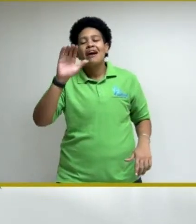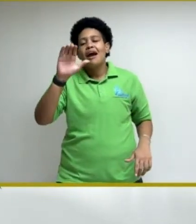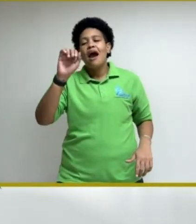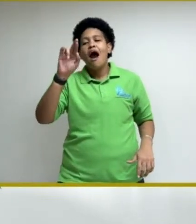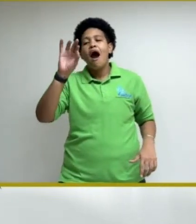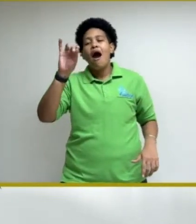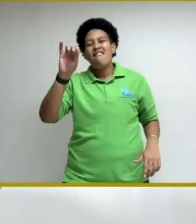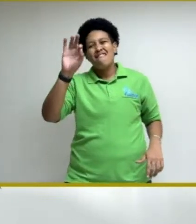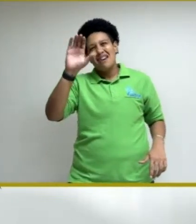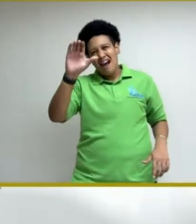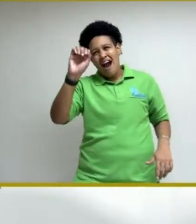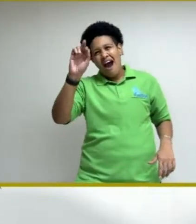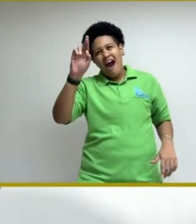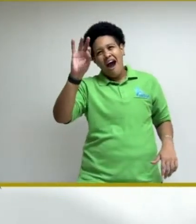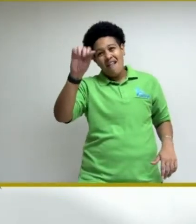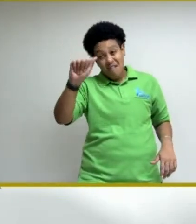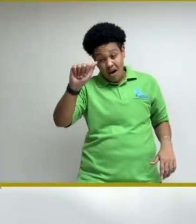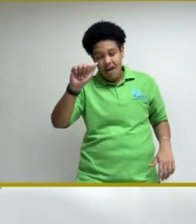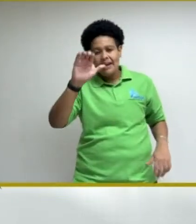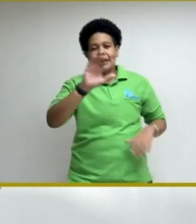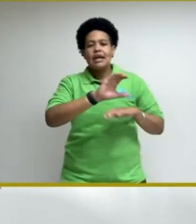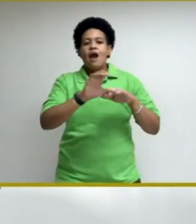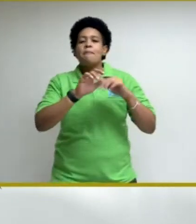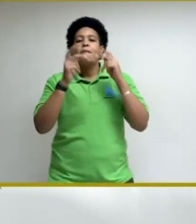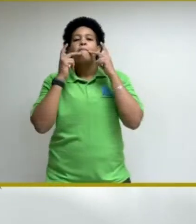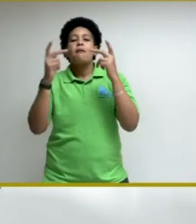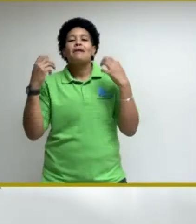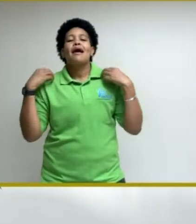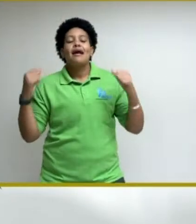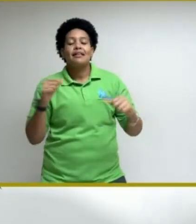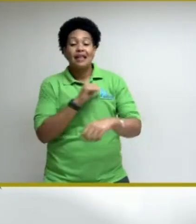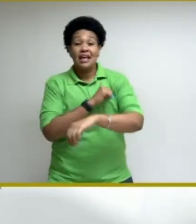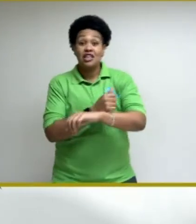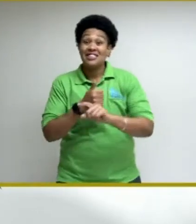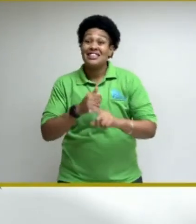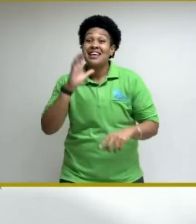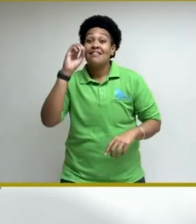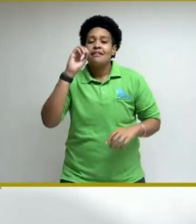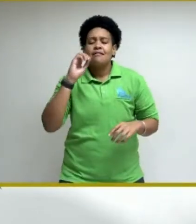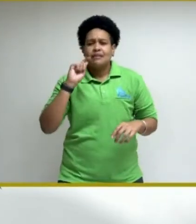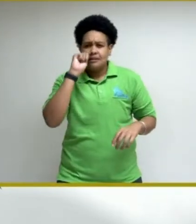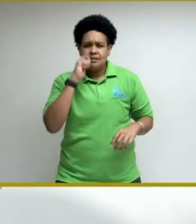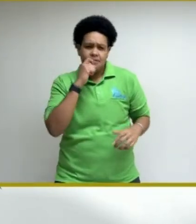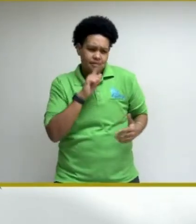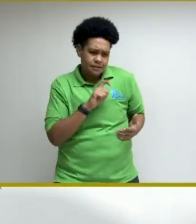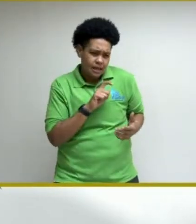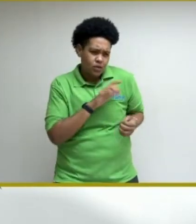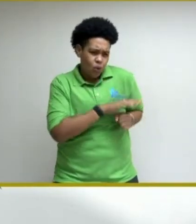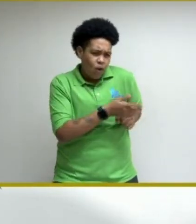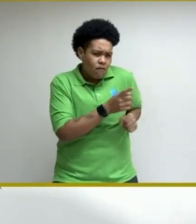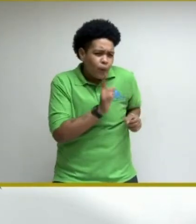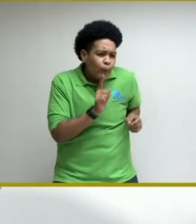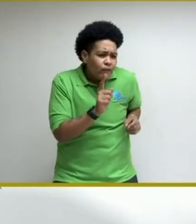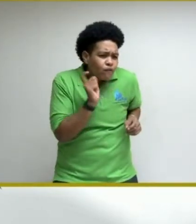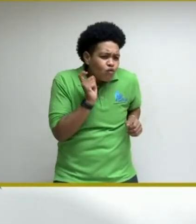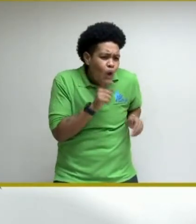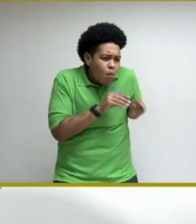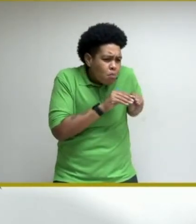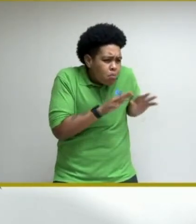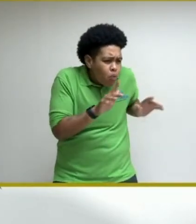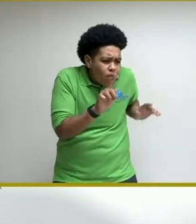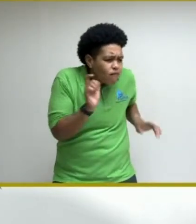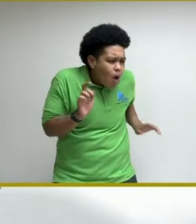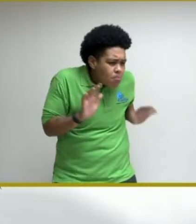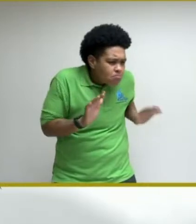50 samples were sent for testing to determine variant strains. And, again, the CMO will